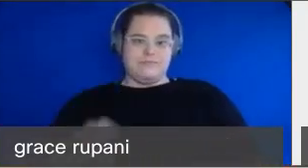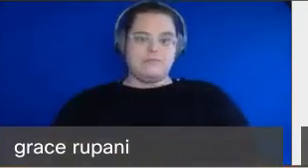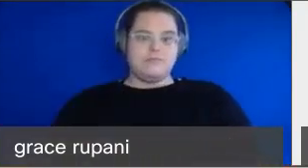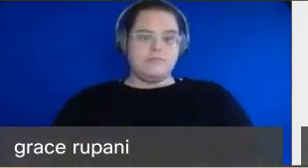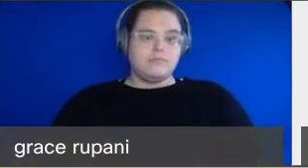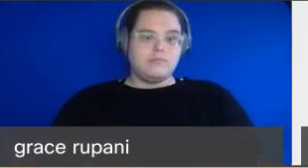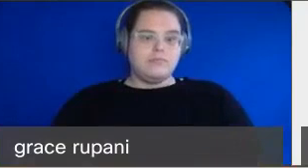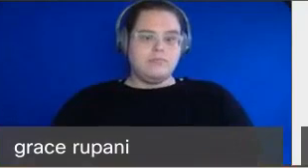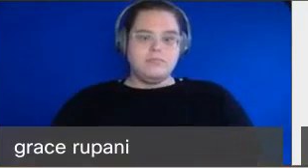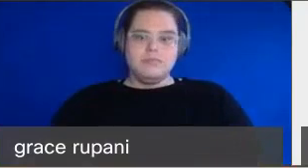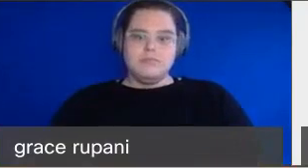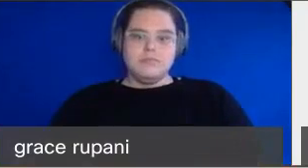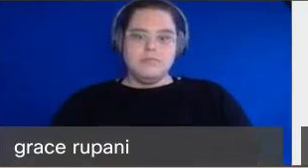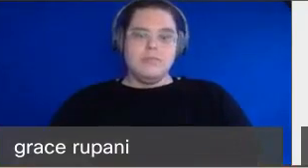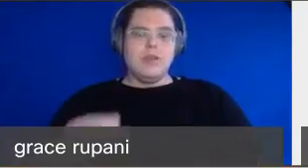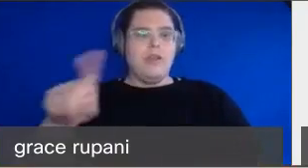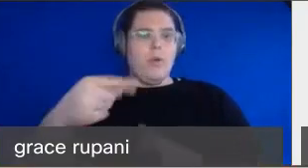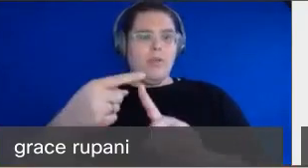homes was back in May.